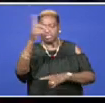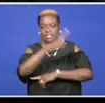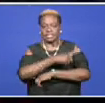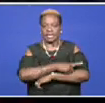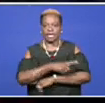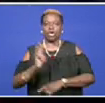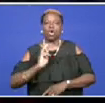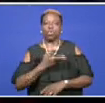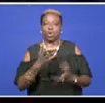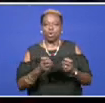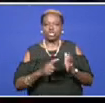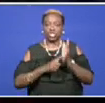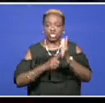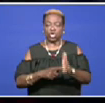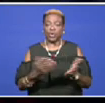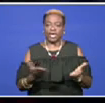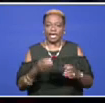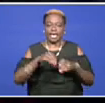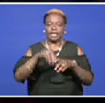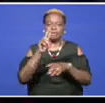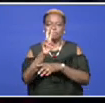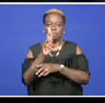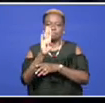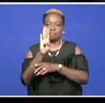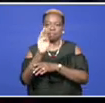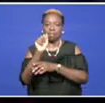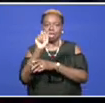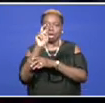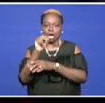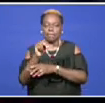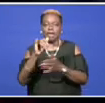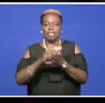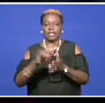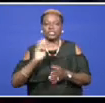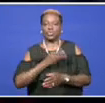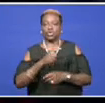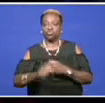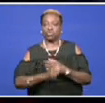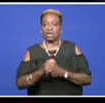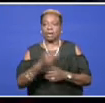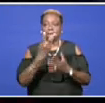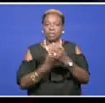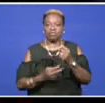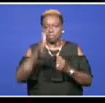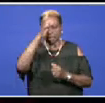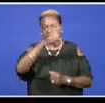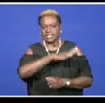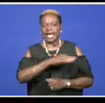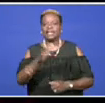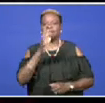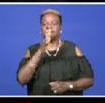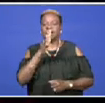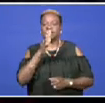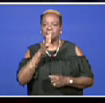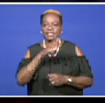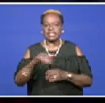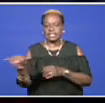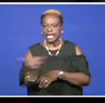show here in Urban that we treat the mothers and the fathers equally. We also want fathers to